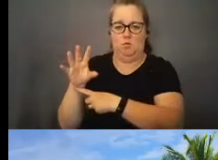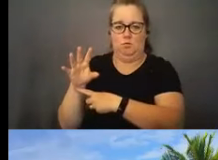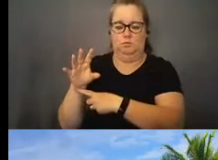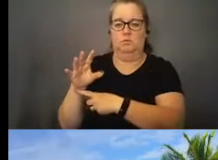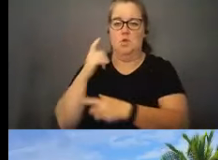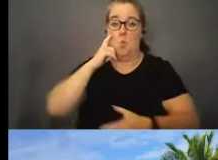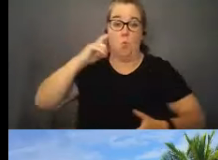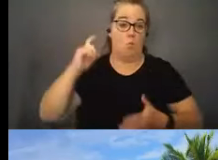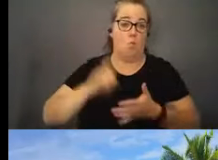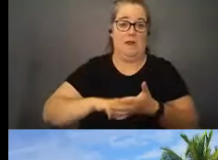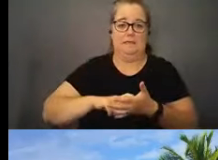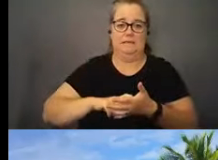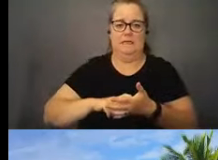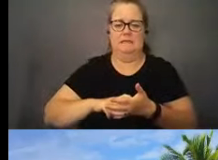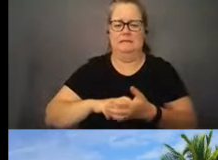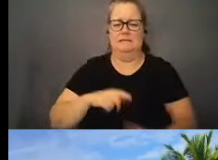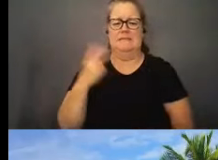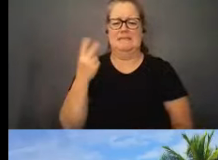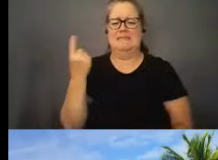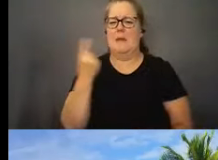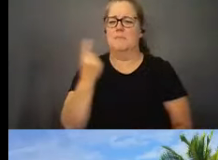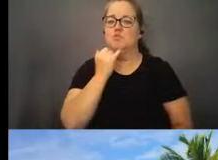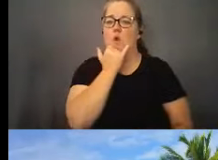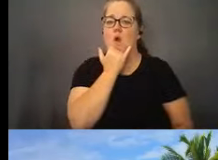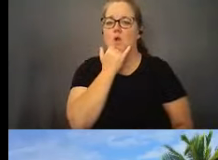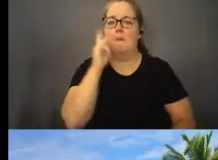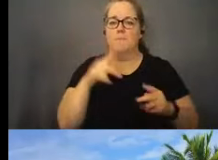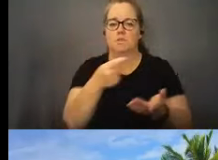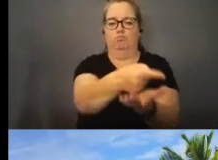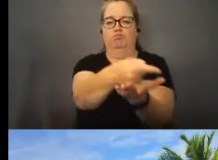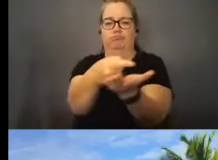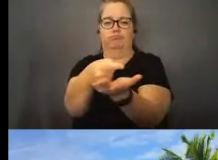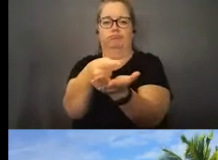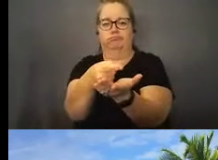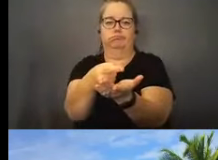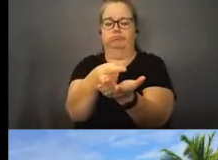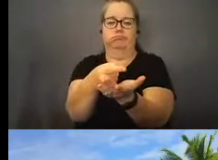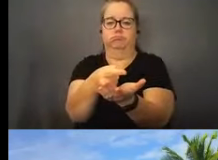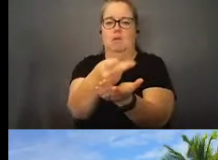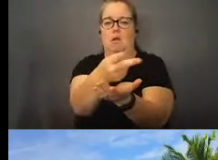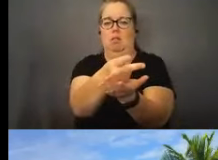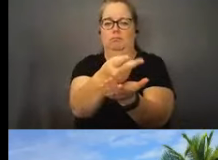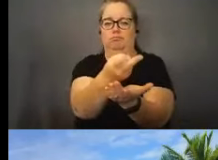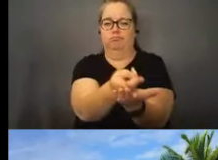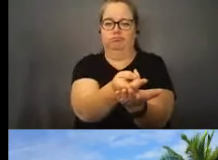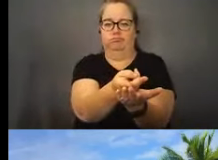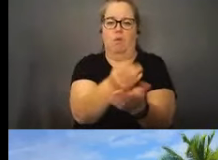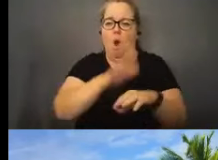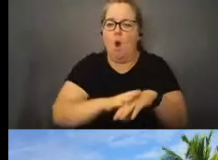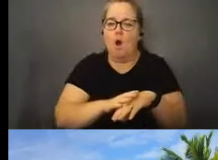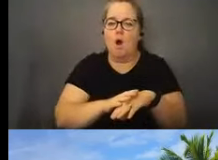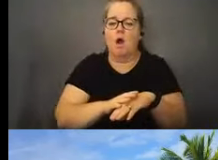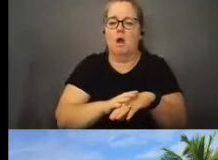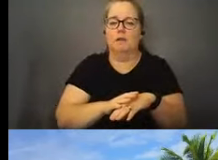recognizing something's wrong. Somebody's laying down on the sidewalk and it's a nice day